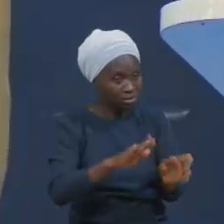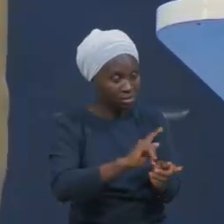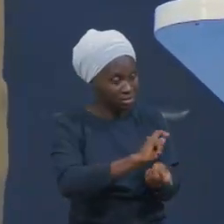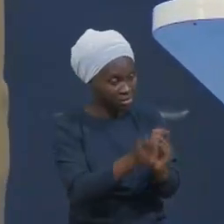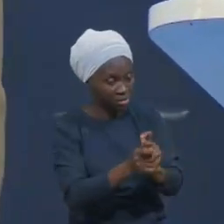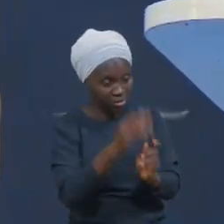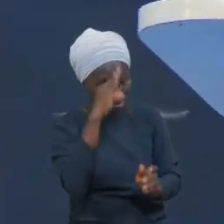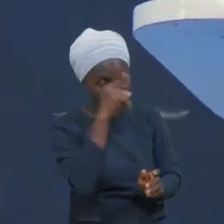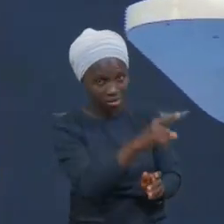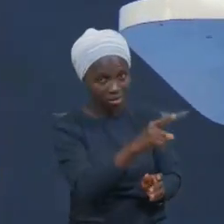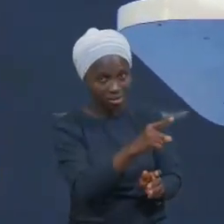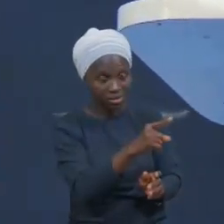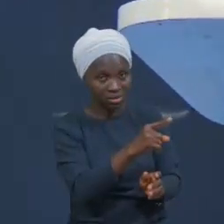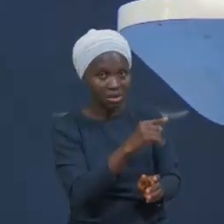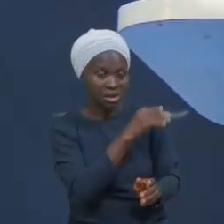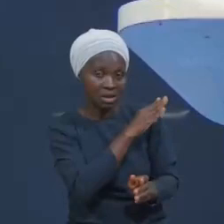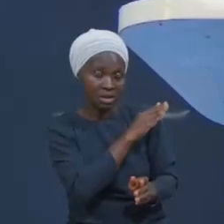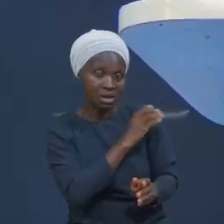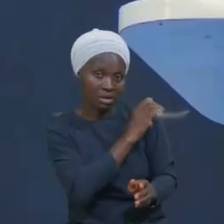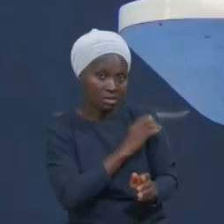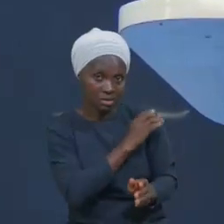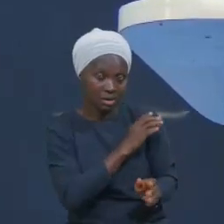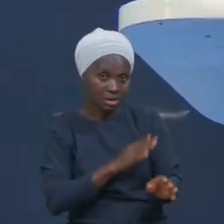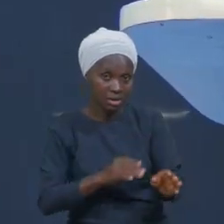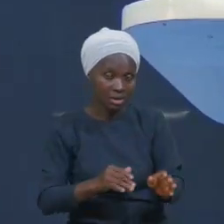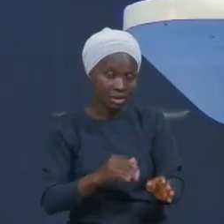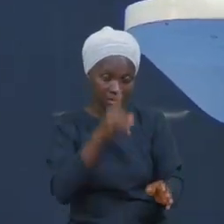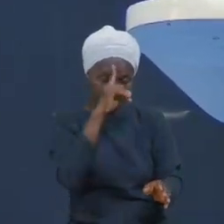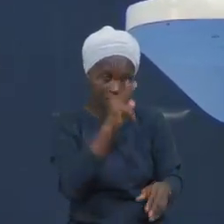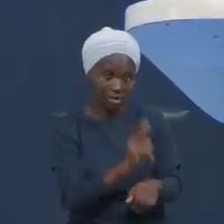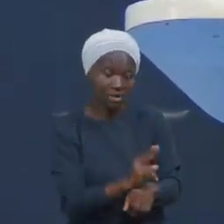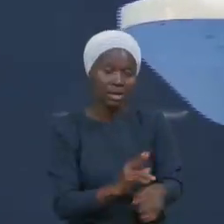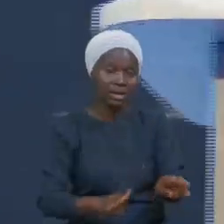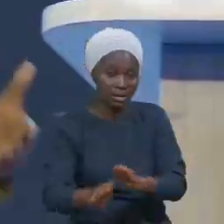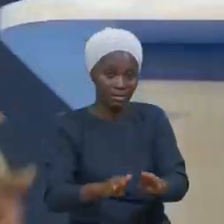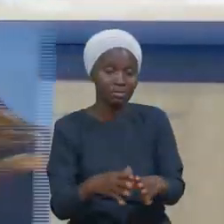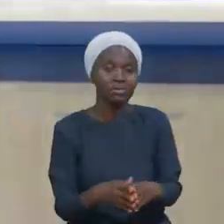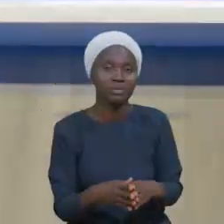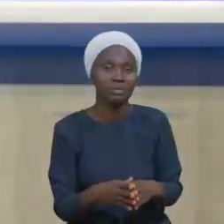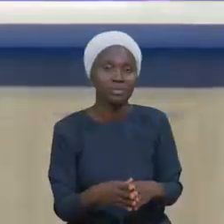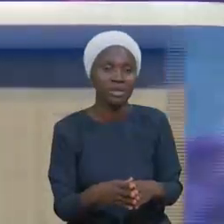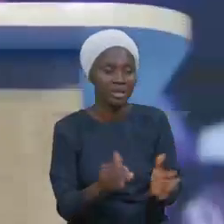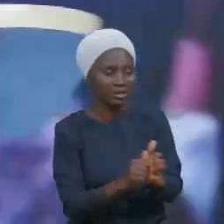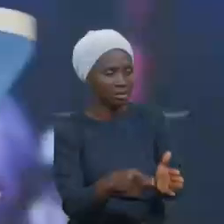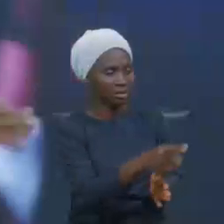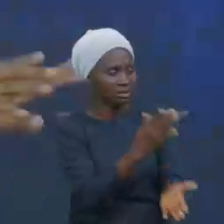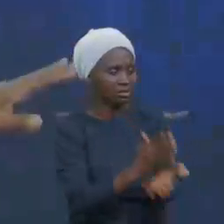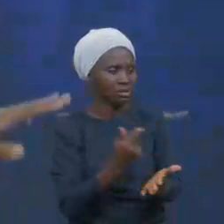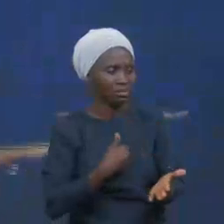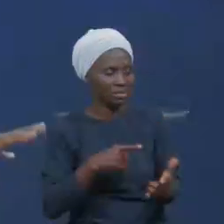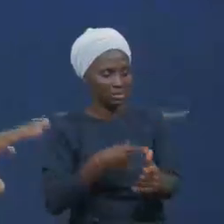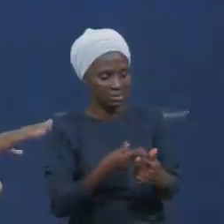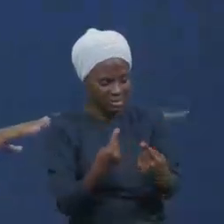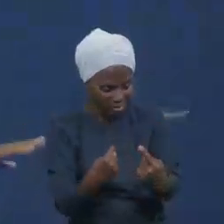me. They tell me to keep quiet because I have no marriage. And then try to cook out something. Even though